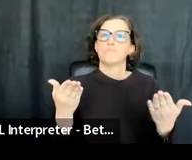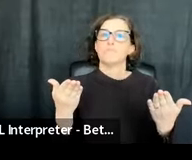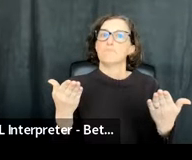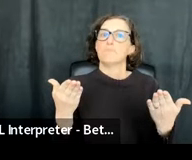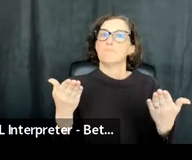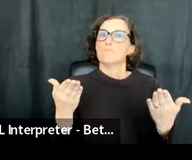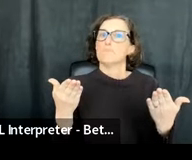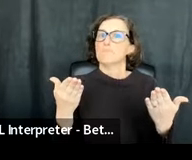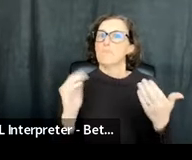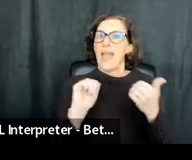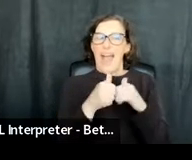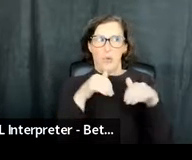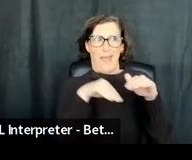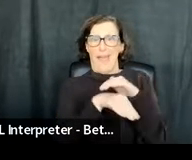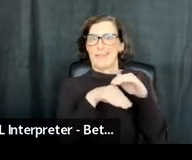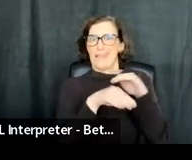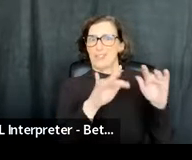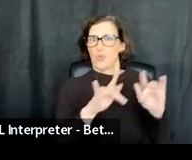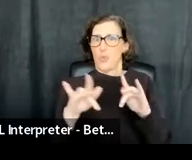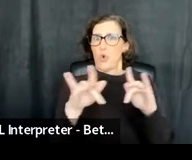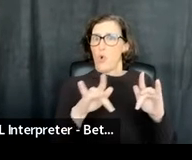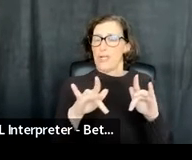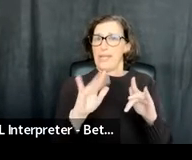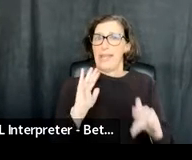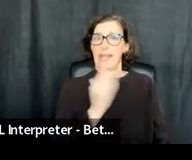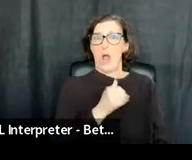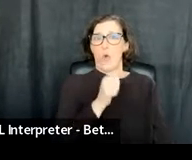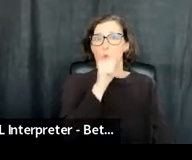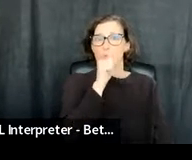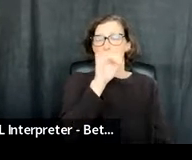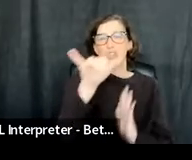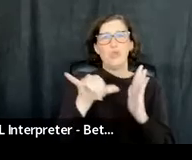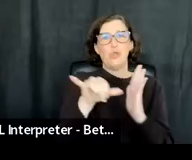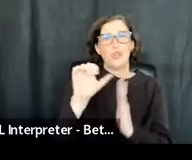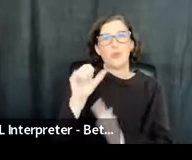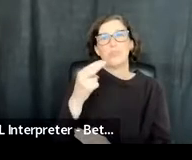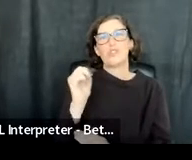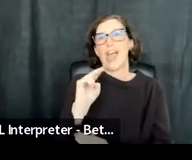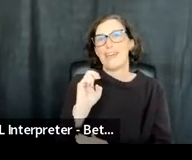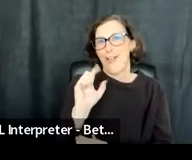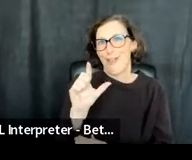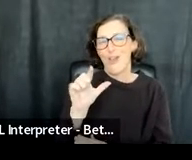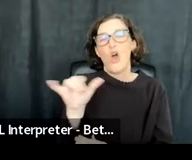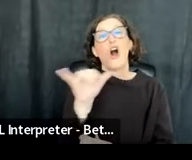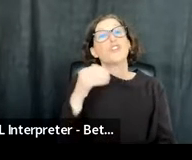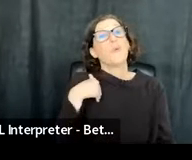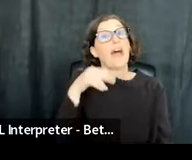direction to that where that webinar is sitting in our private YouTube channel. And we also have